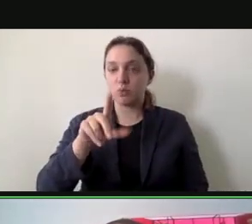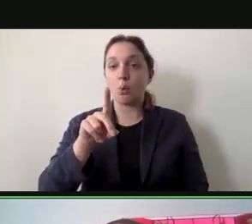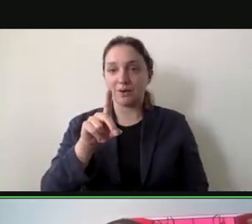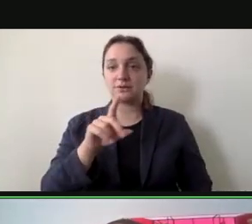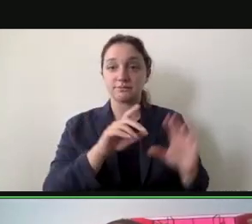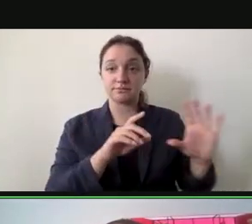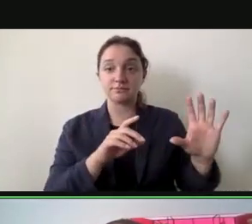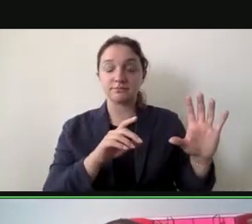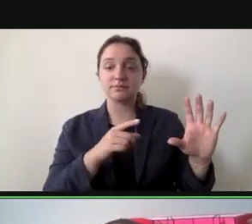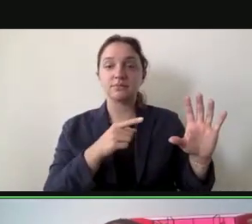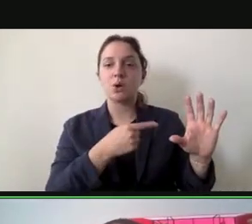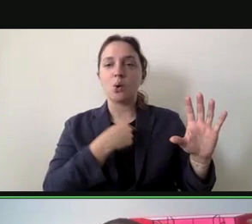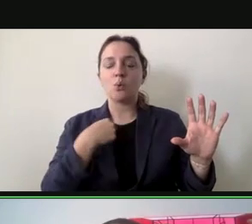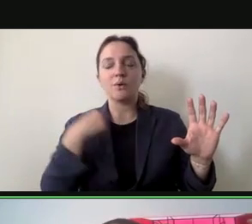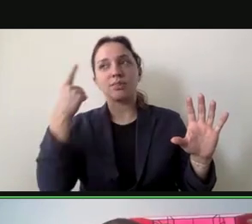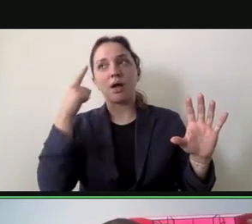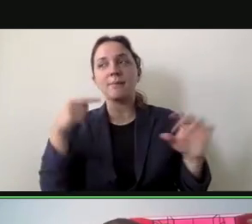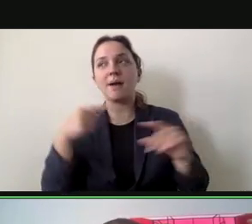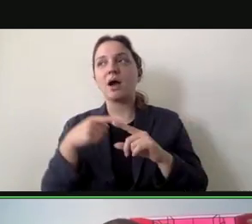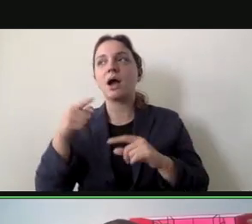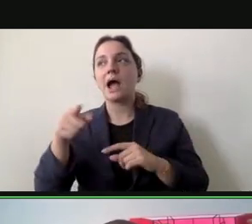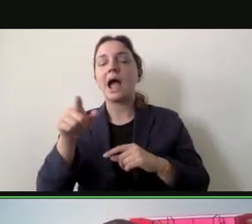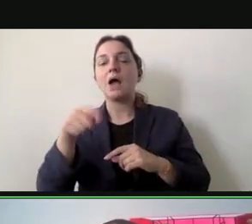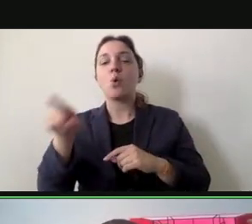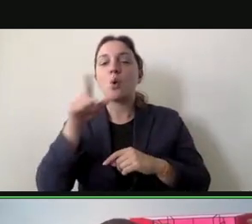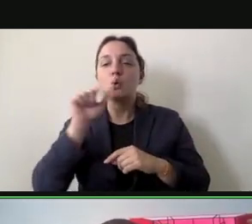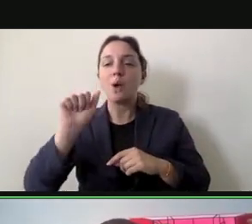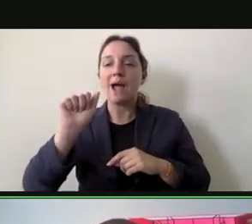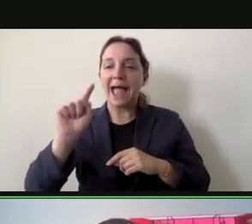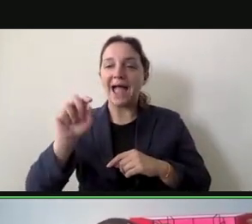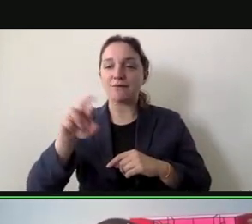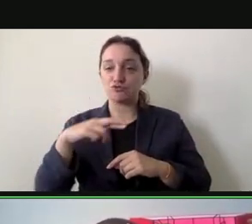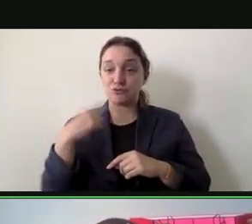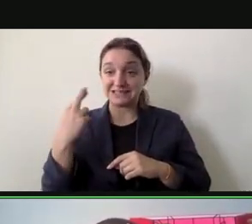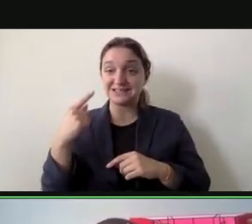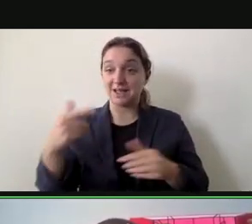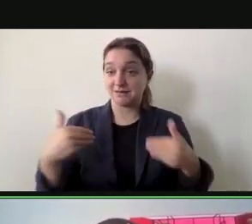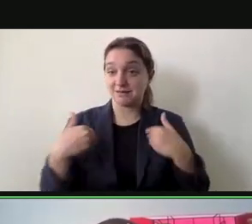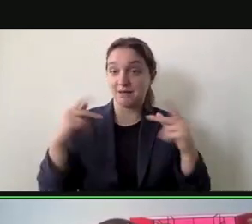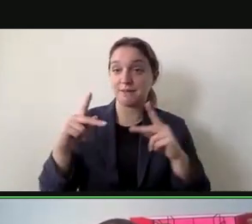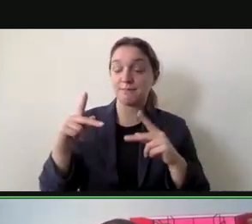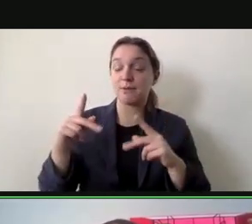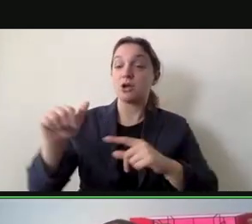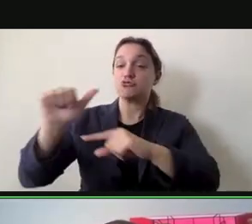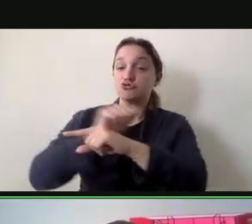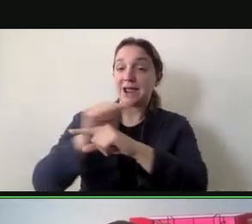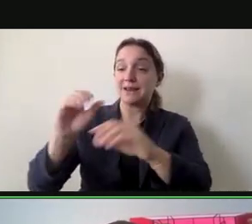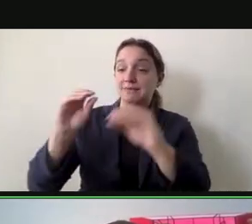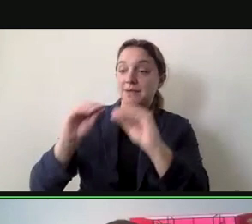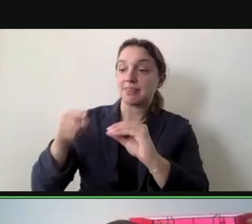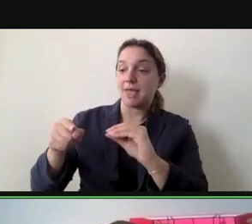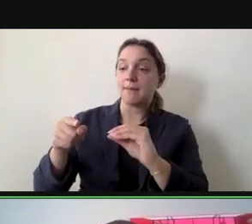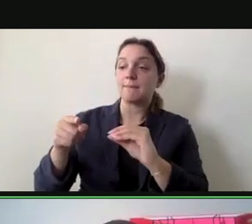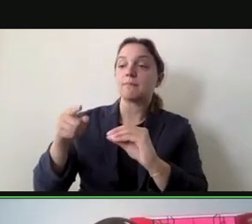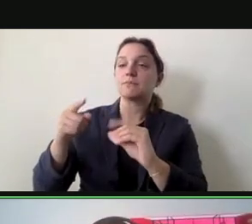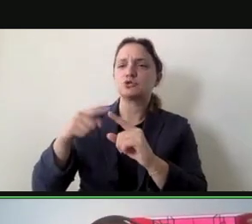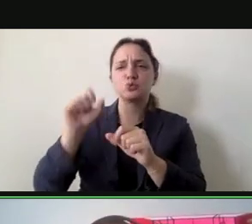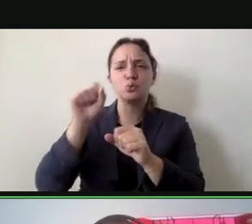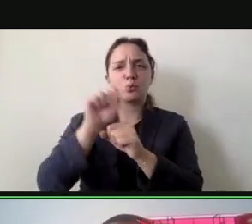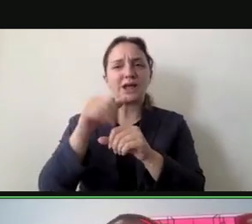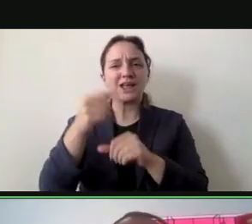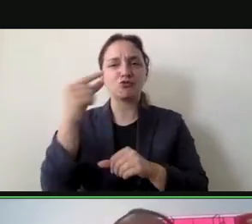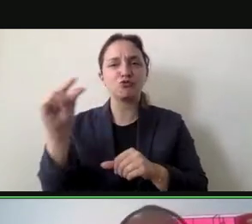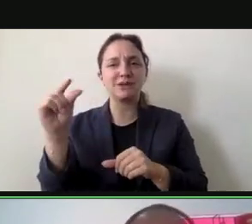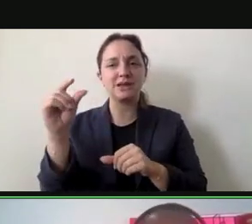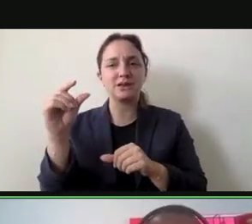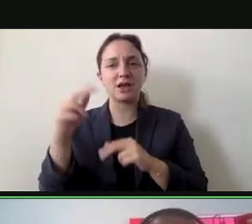and hiring at-risk young people and putting them to work in green construction in a moment where